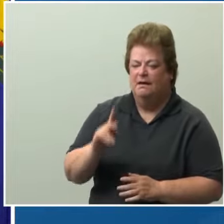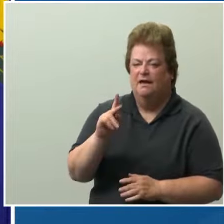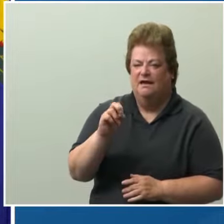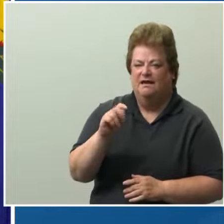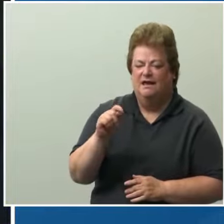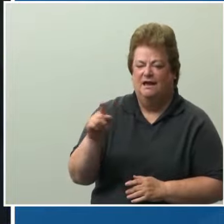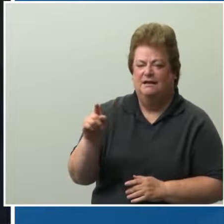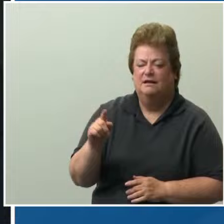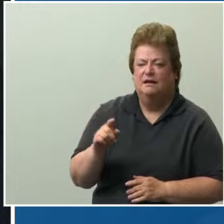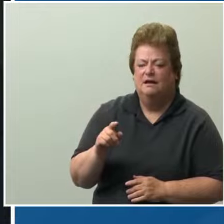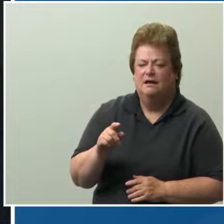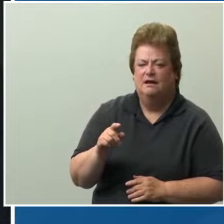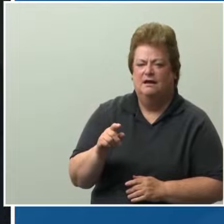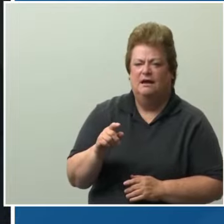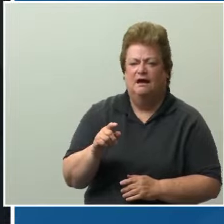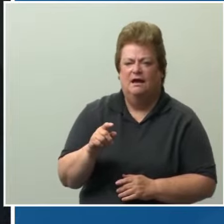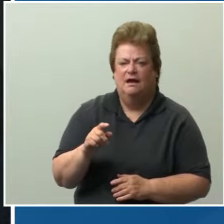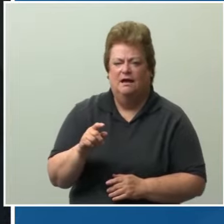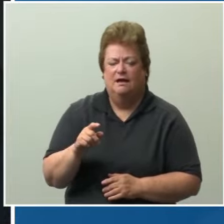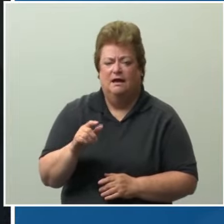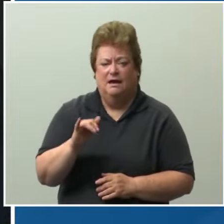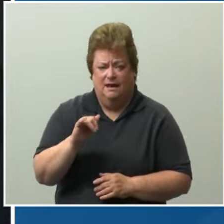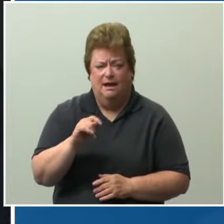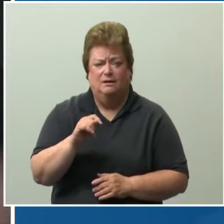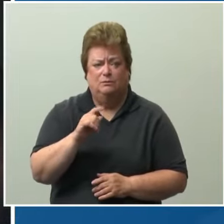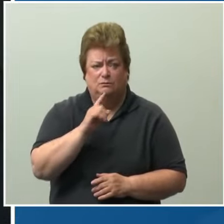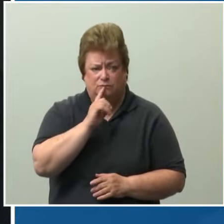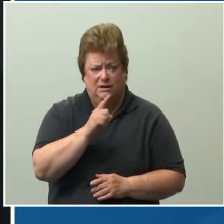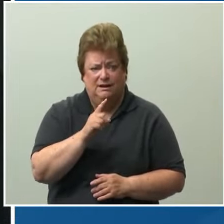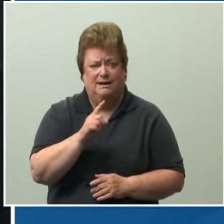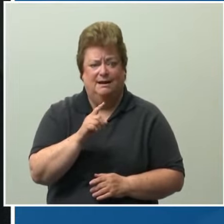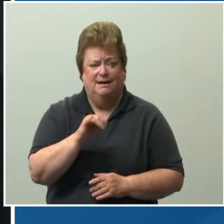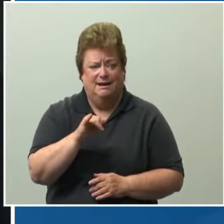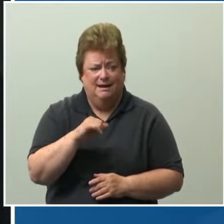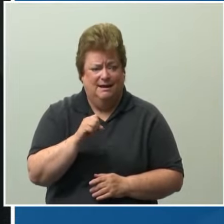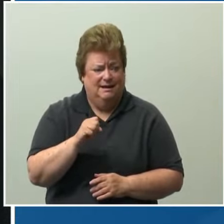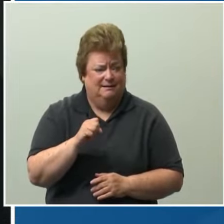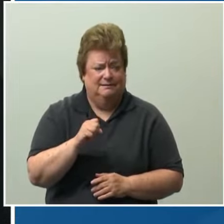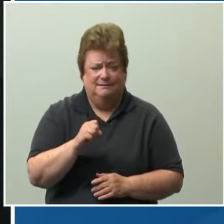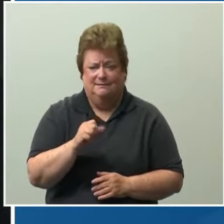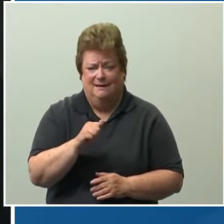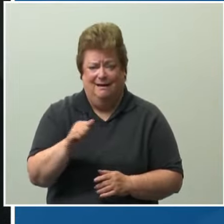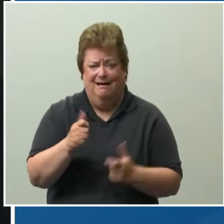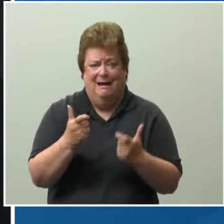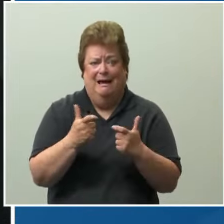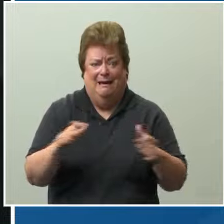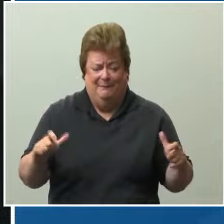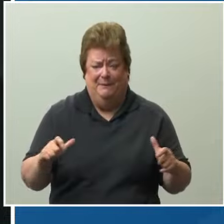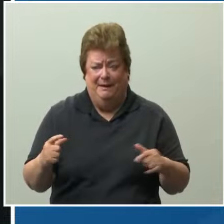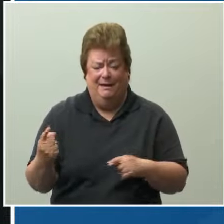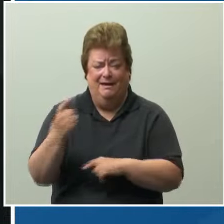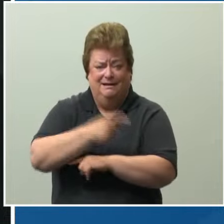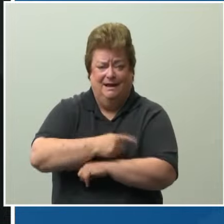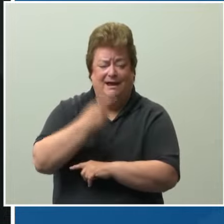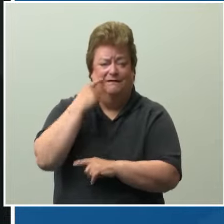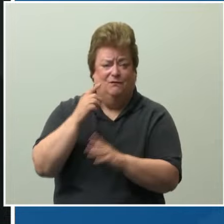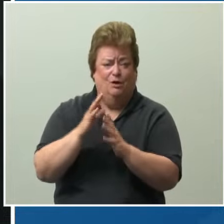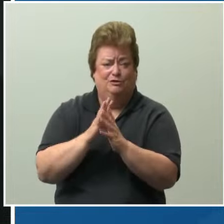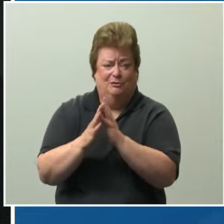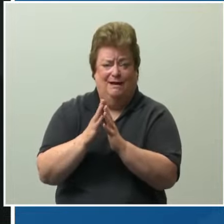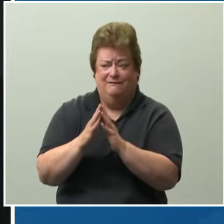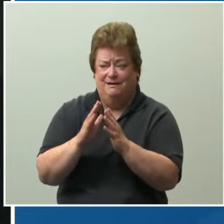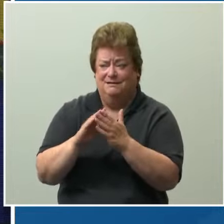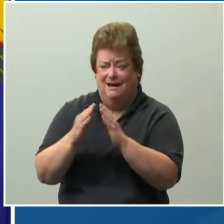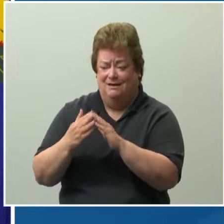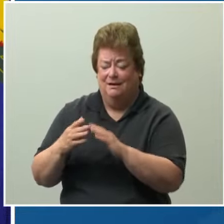I forgot. So it really is going to be about as big a day as you've ever had then for traffic